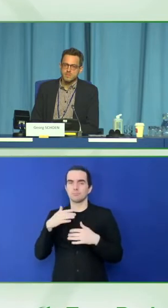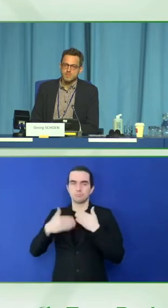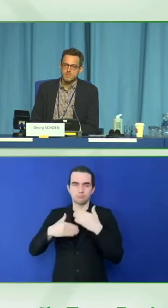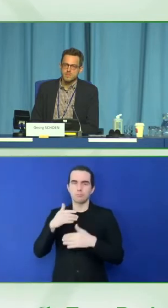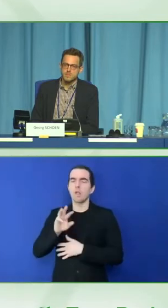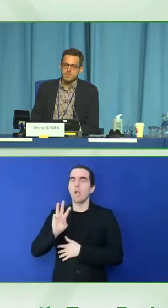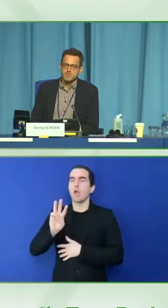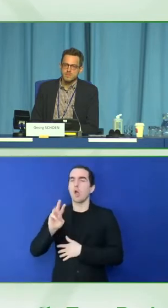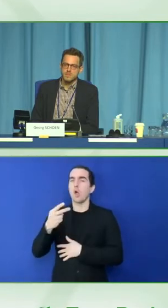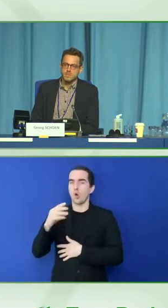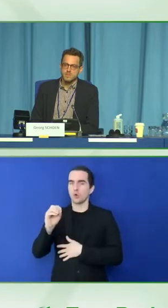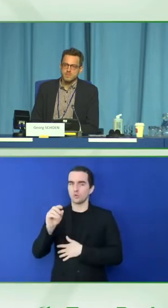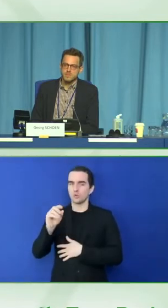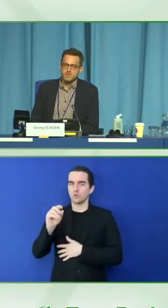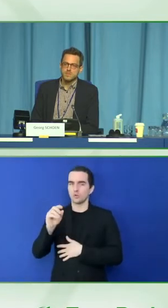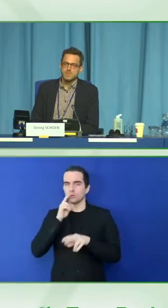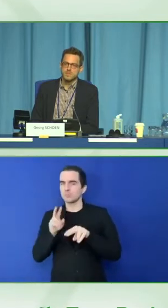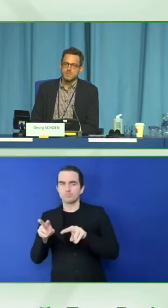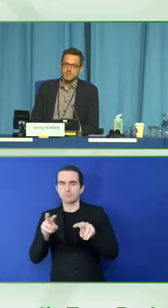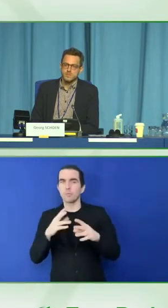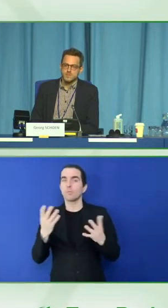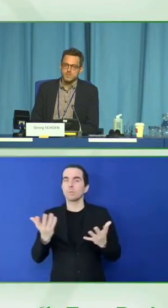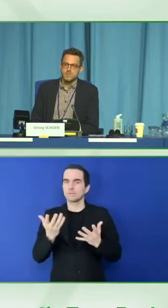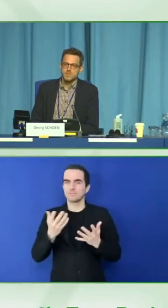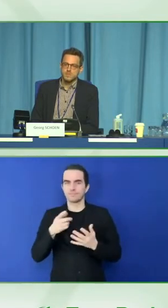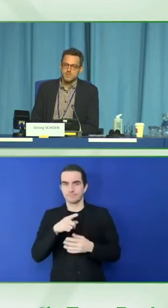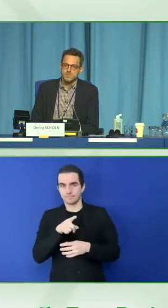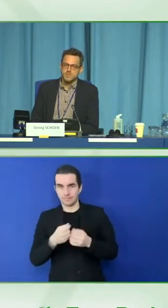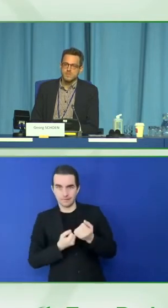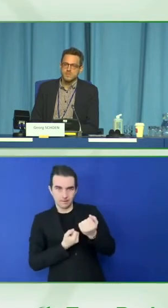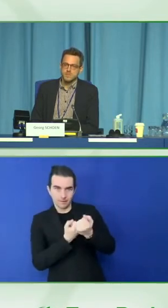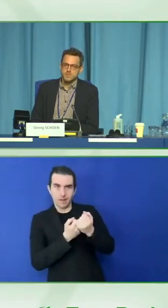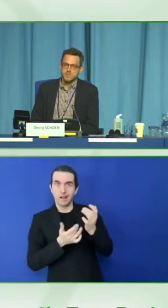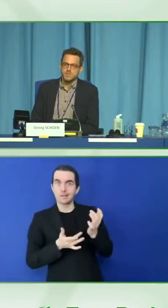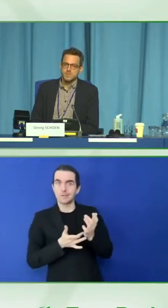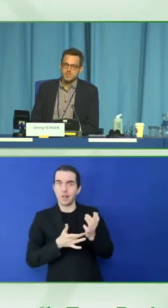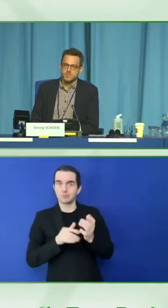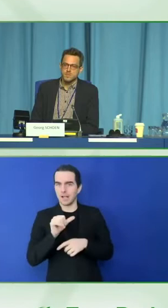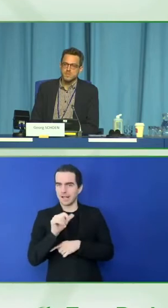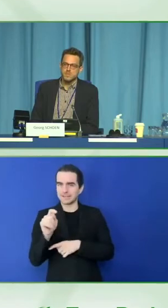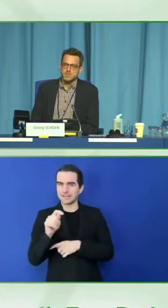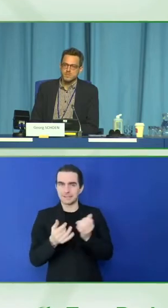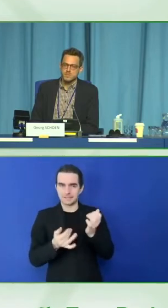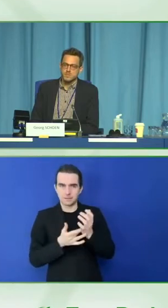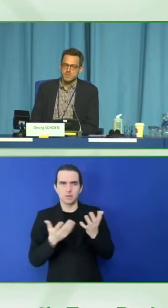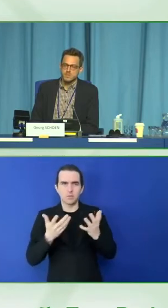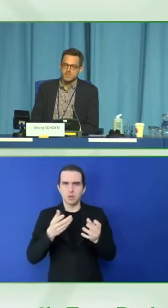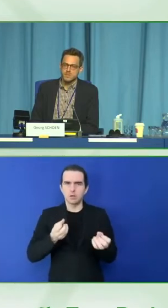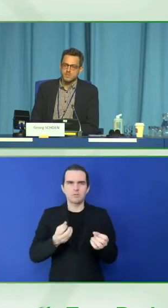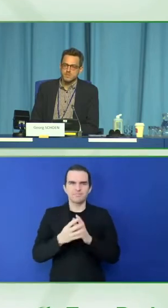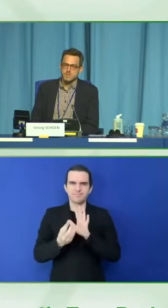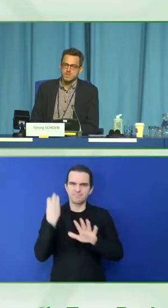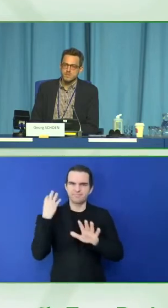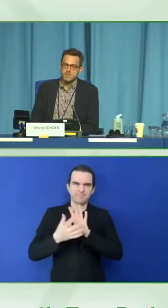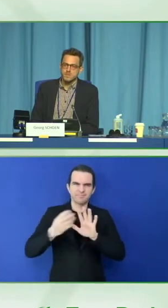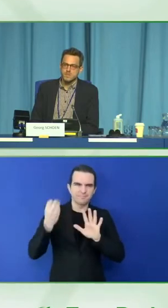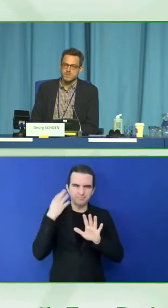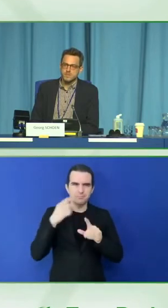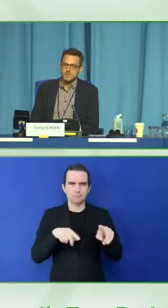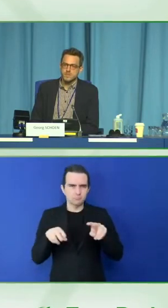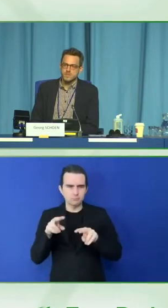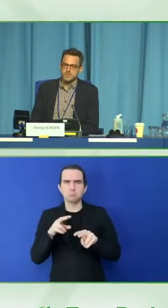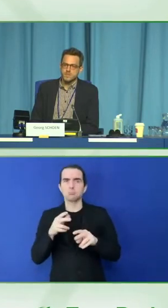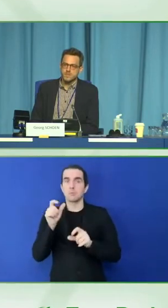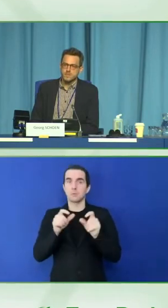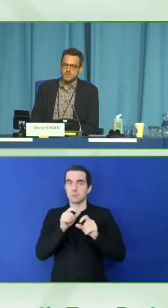them, right? They're not customized, and hence they are abandoned. So how can we create, say,